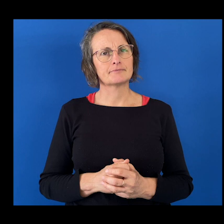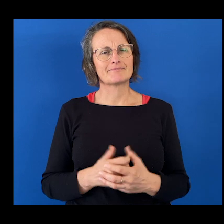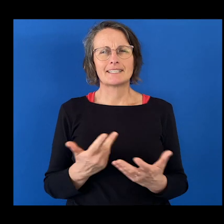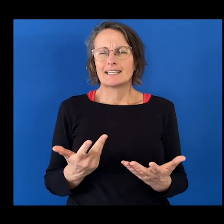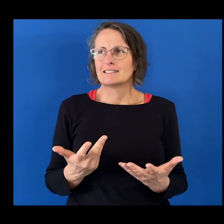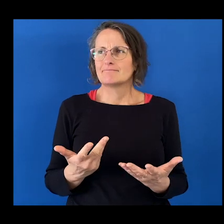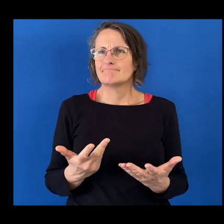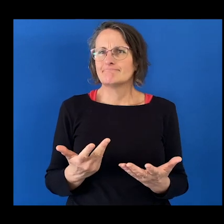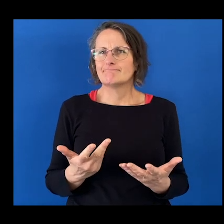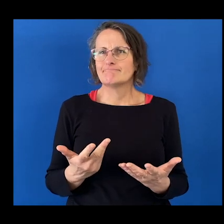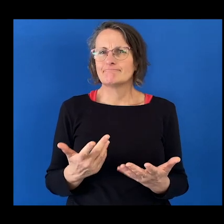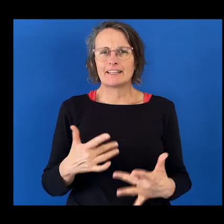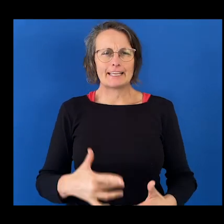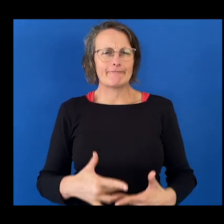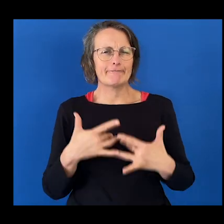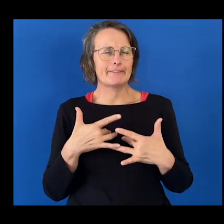just the sense of